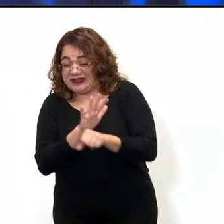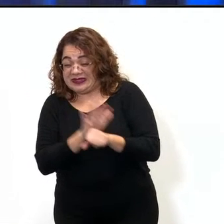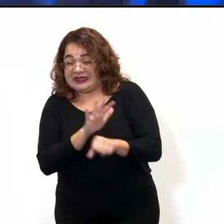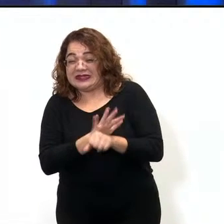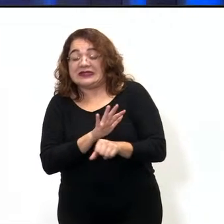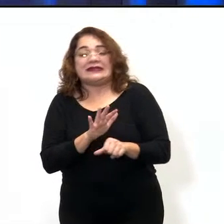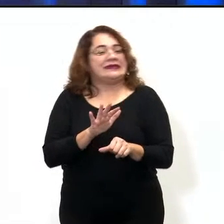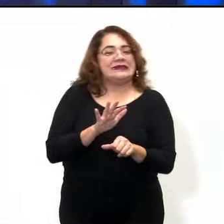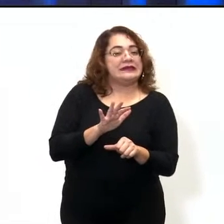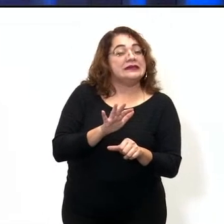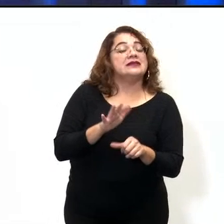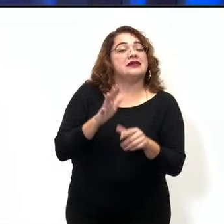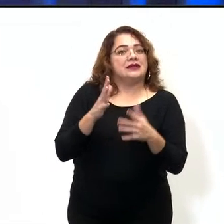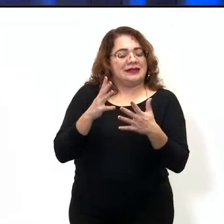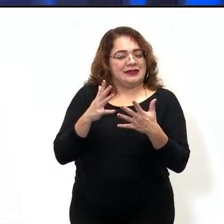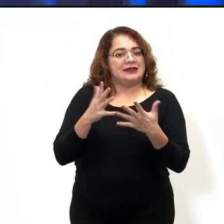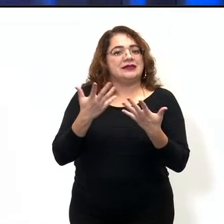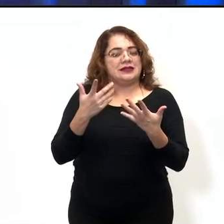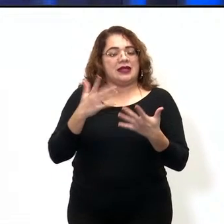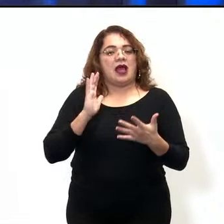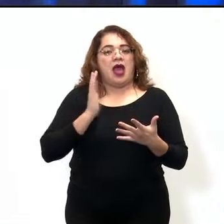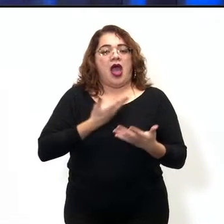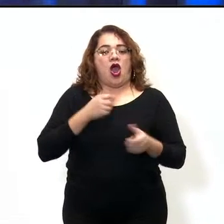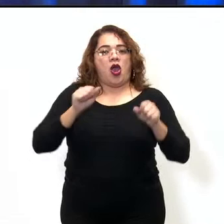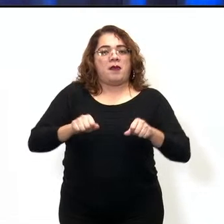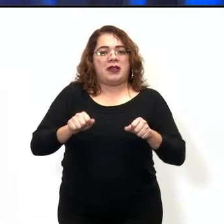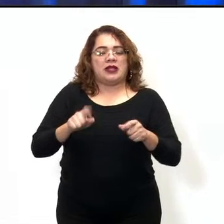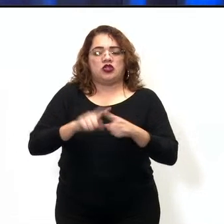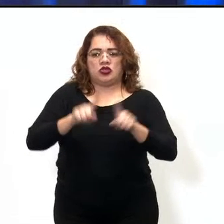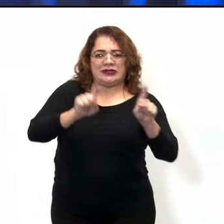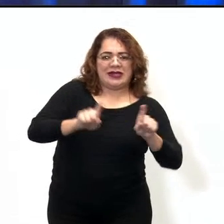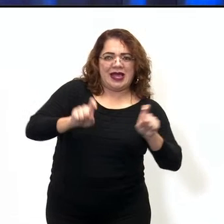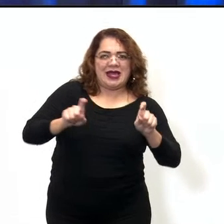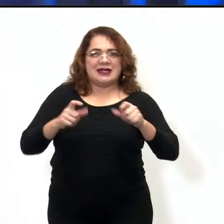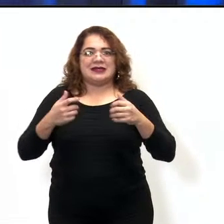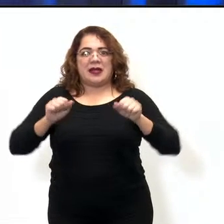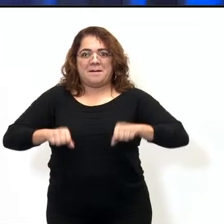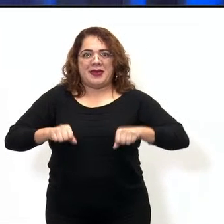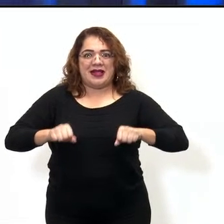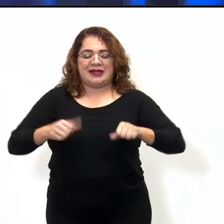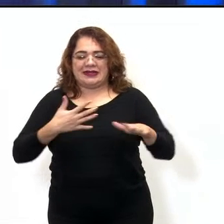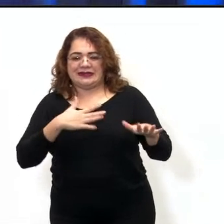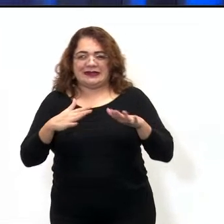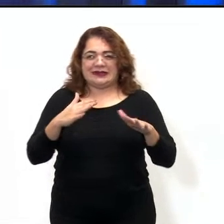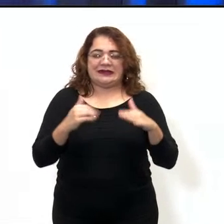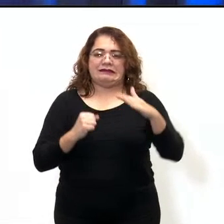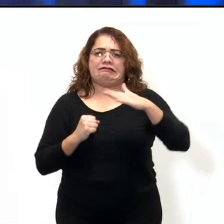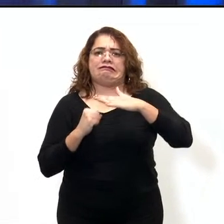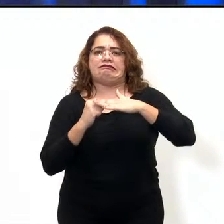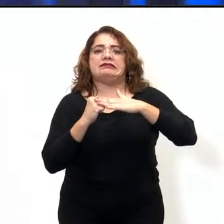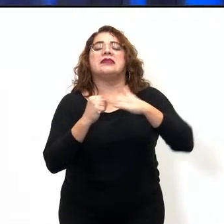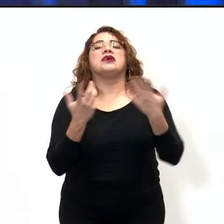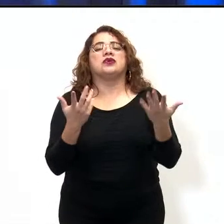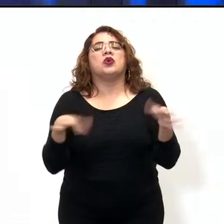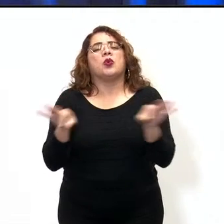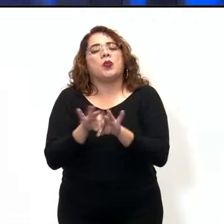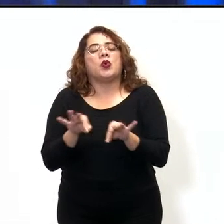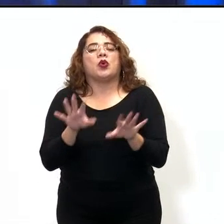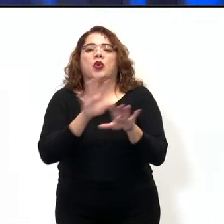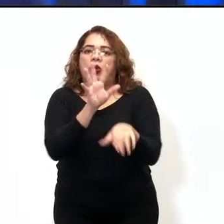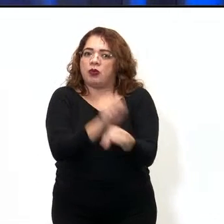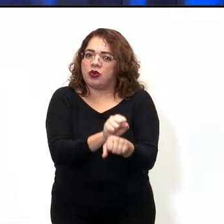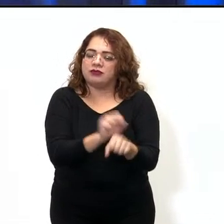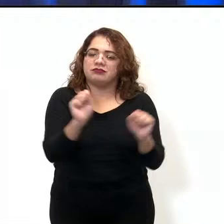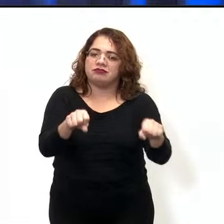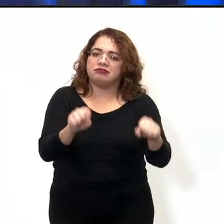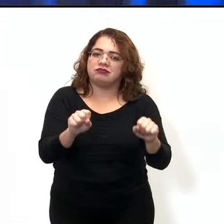it does push the capacity of our ability to test people, and we want to make sure that people who have appointments are